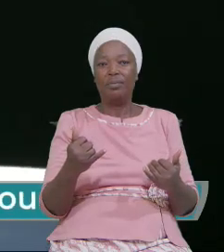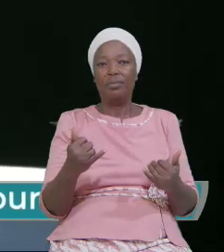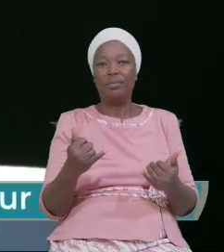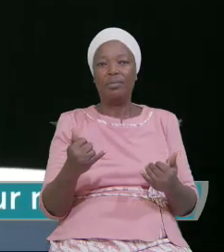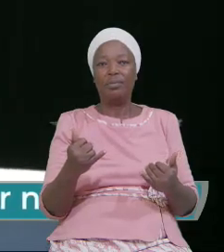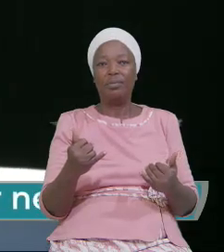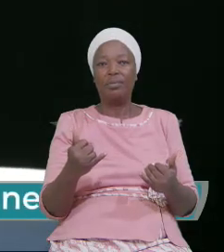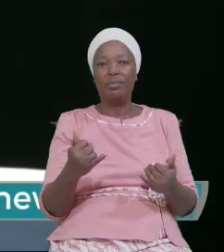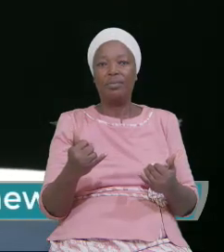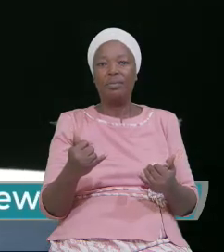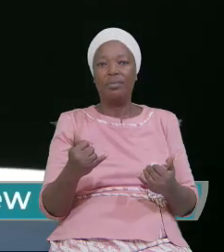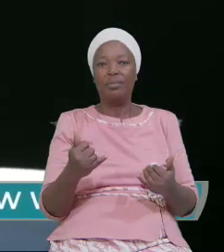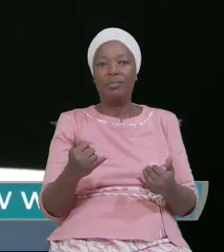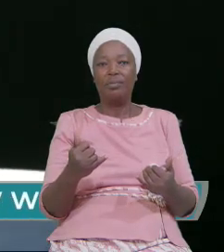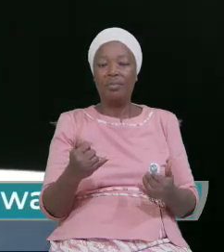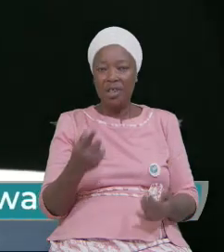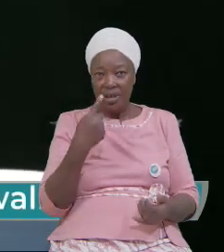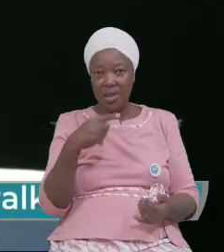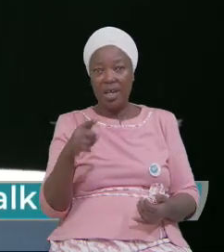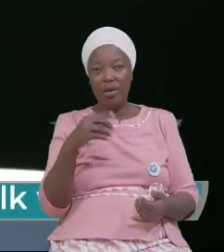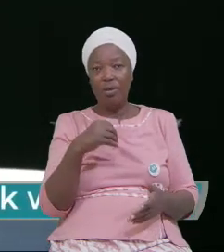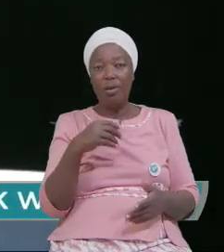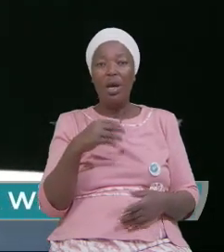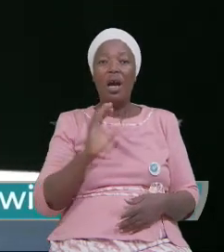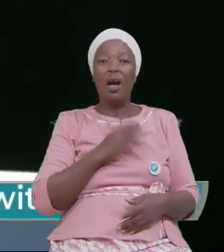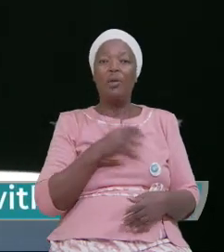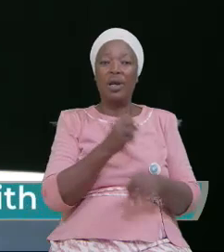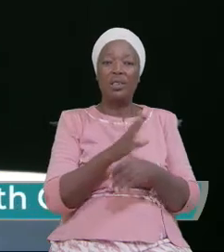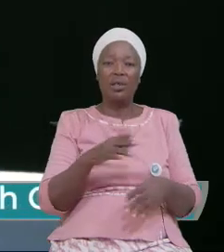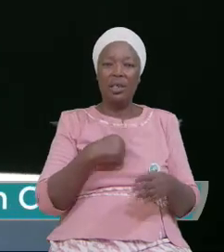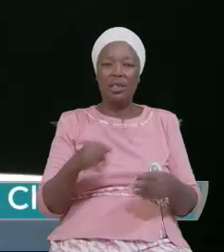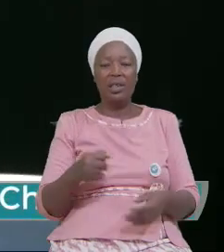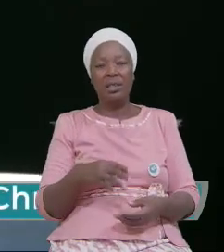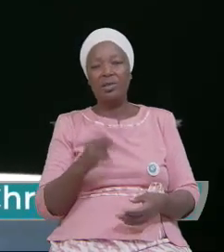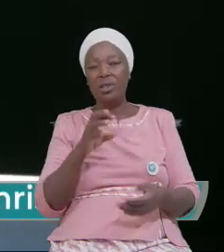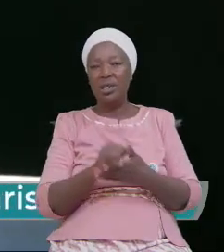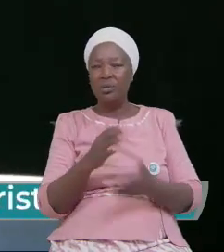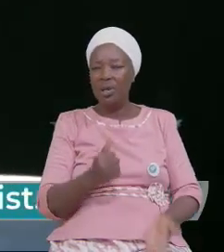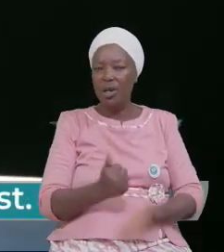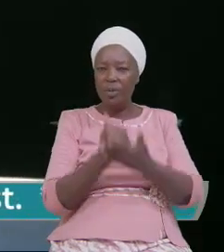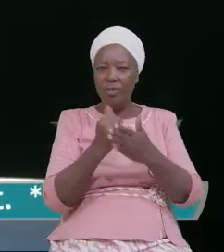Tell all our counselors and give them the information that is needed.